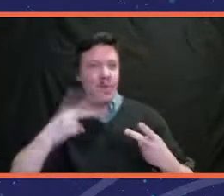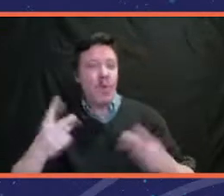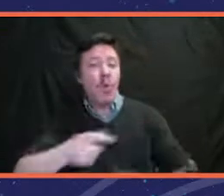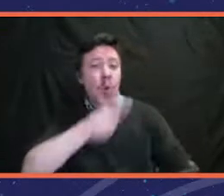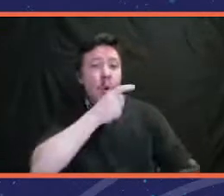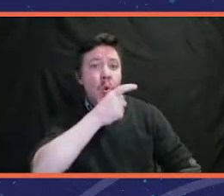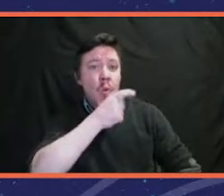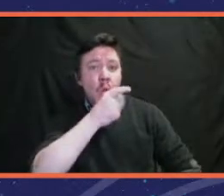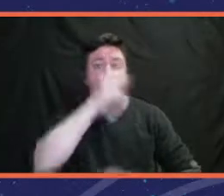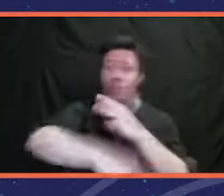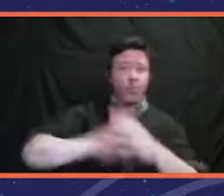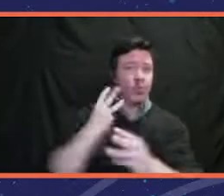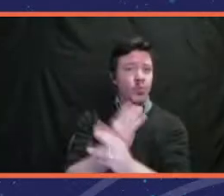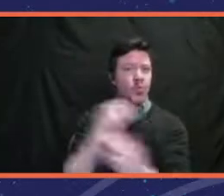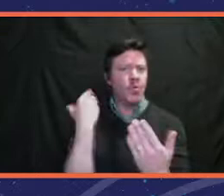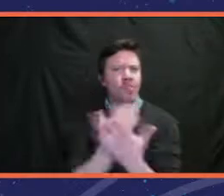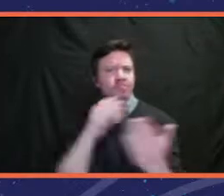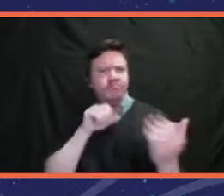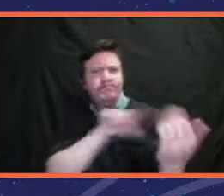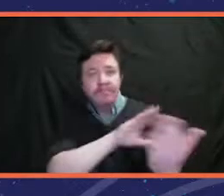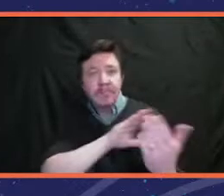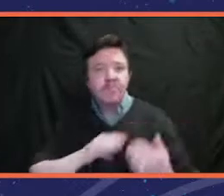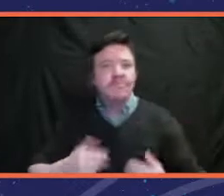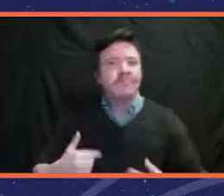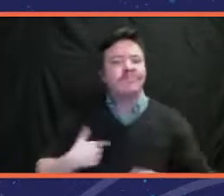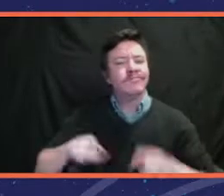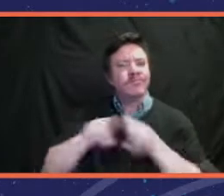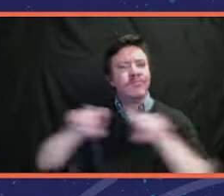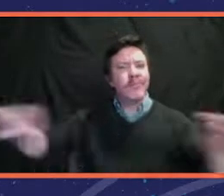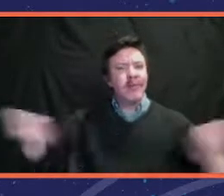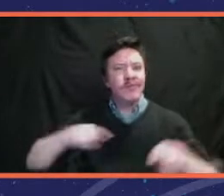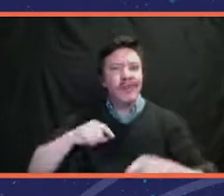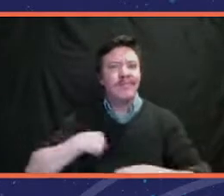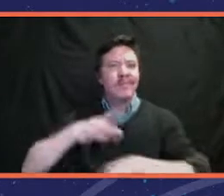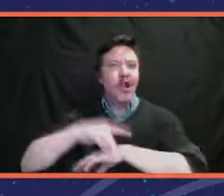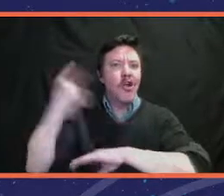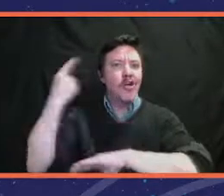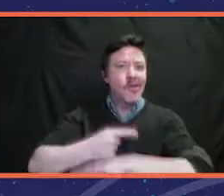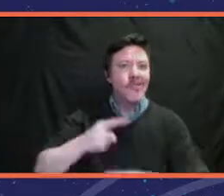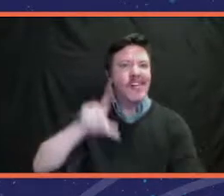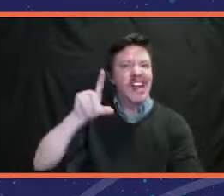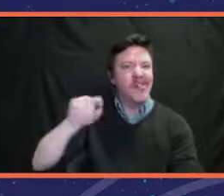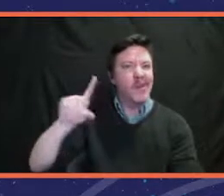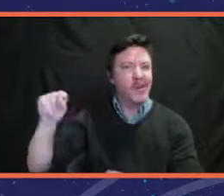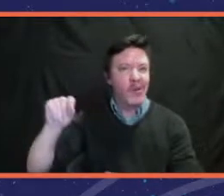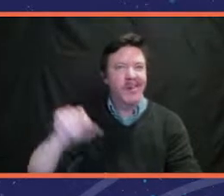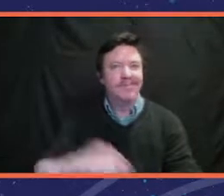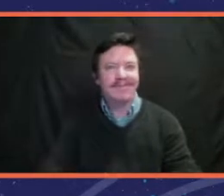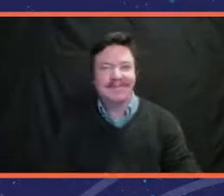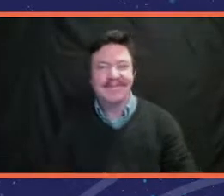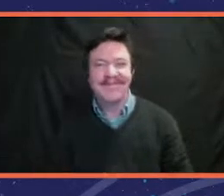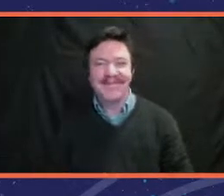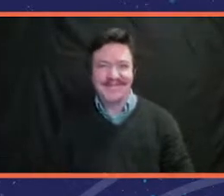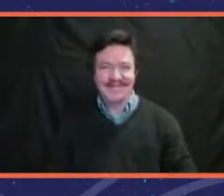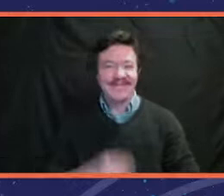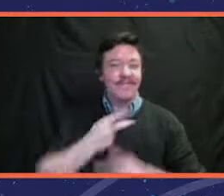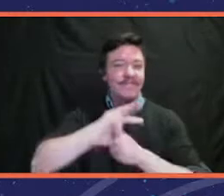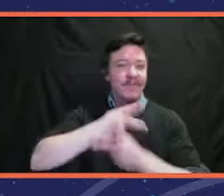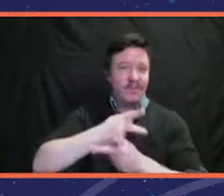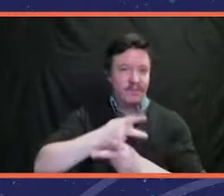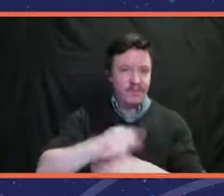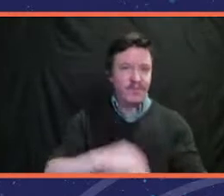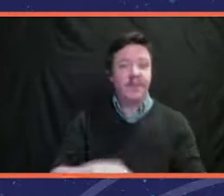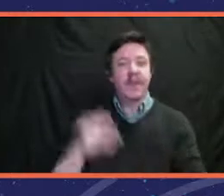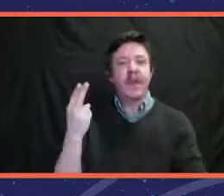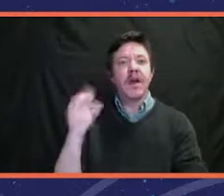Deal. I released it on Earth Day 2020, and it was produced by Hog Beats,